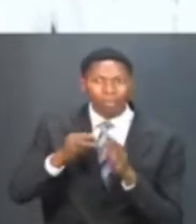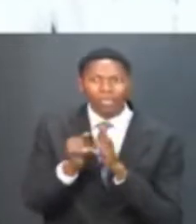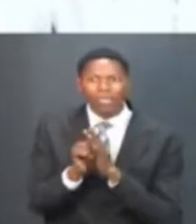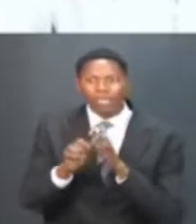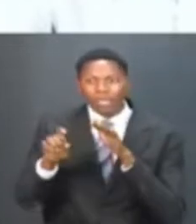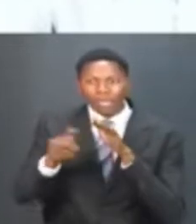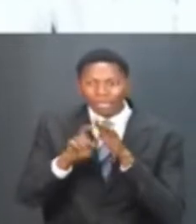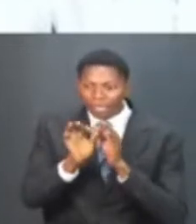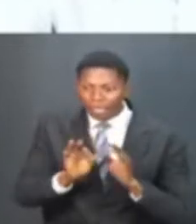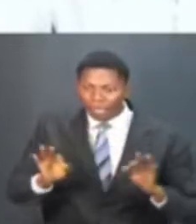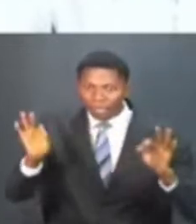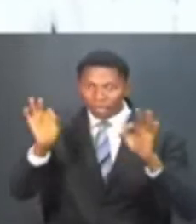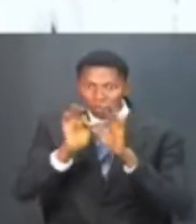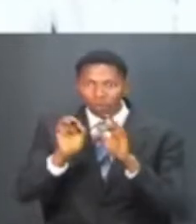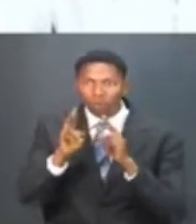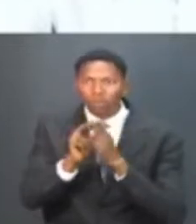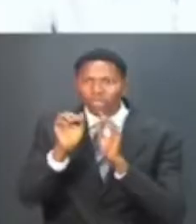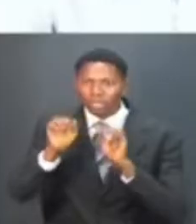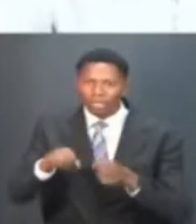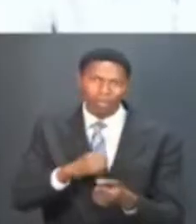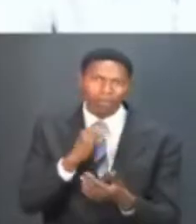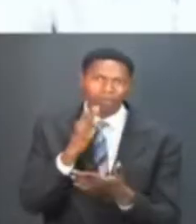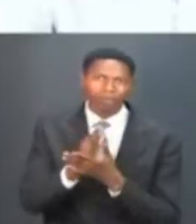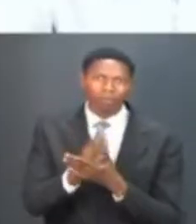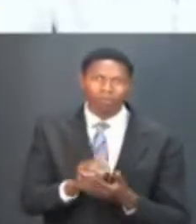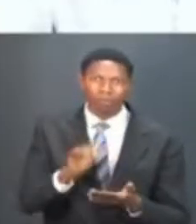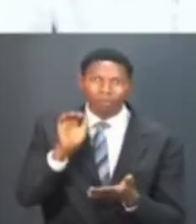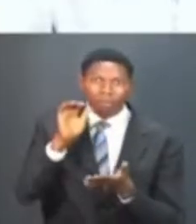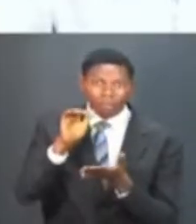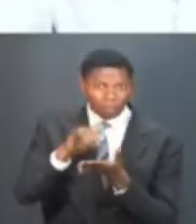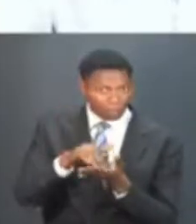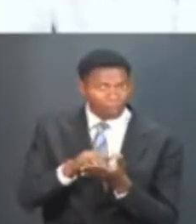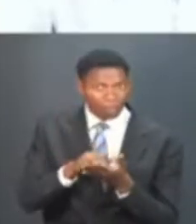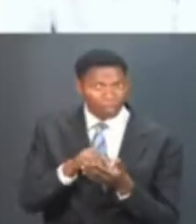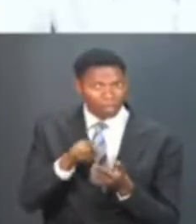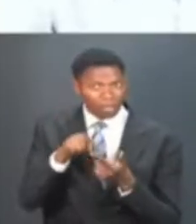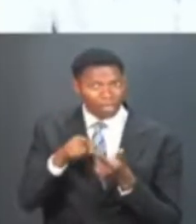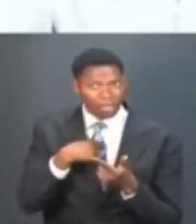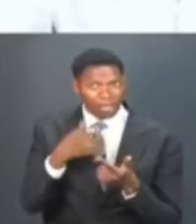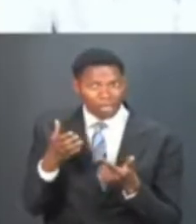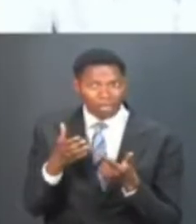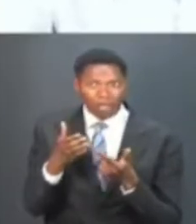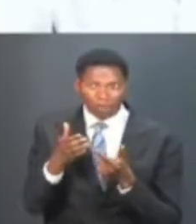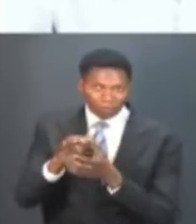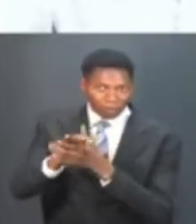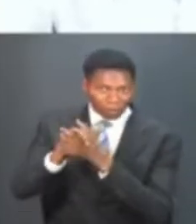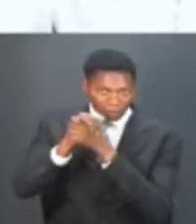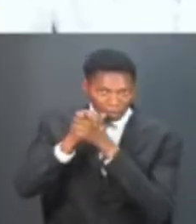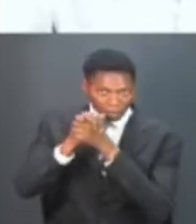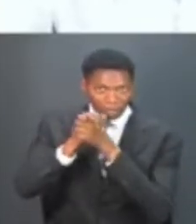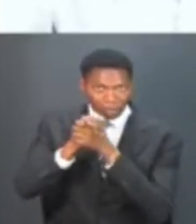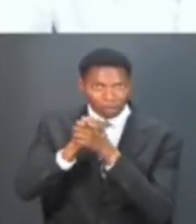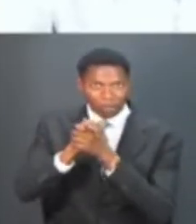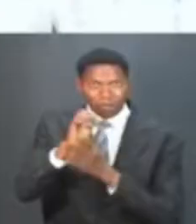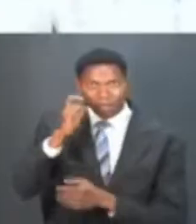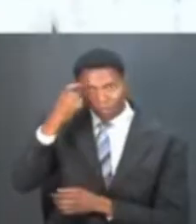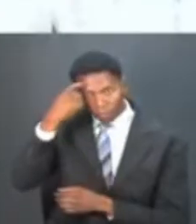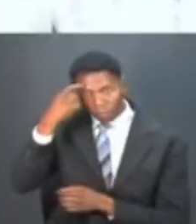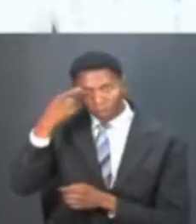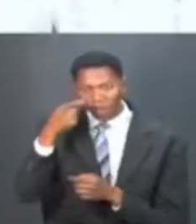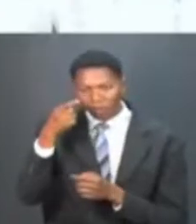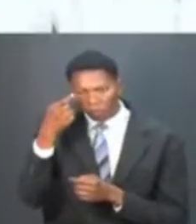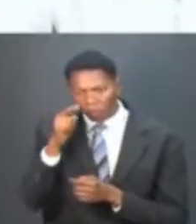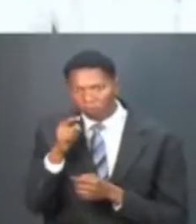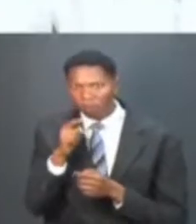is key to the prevention. I would also want to commend government for one bold